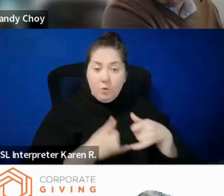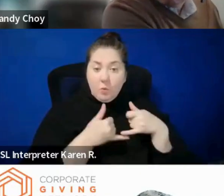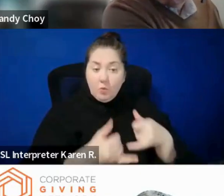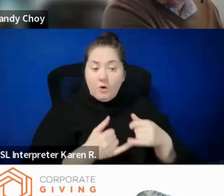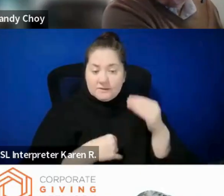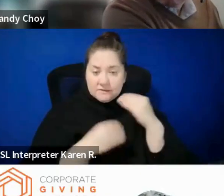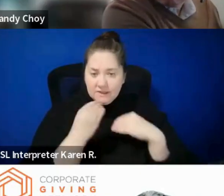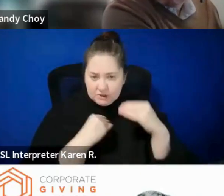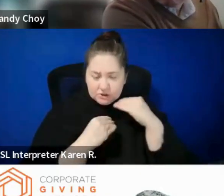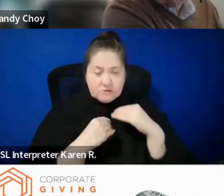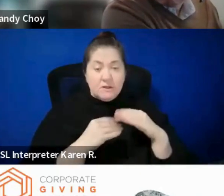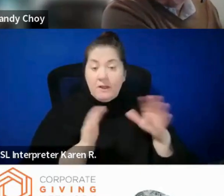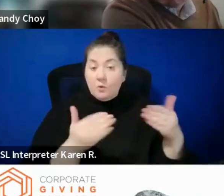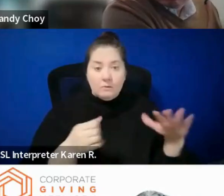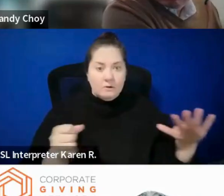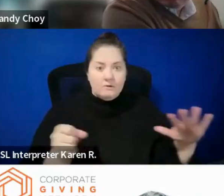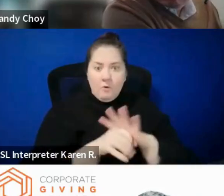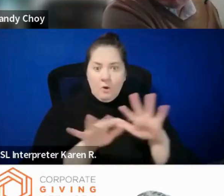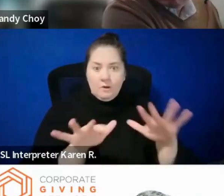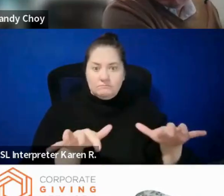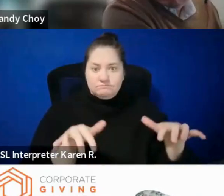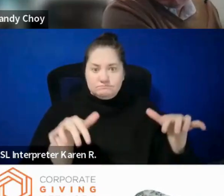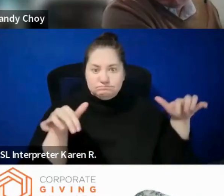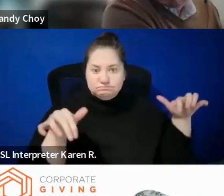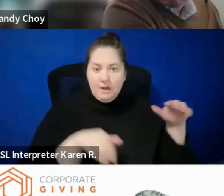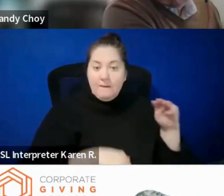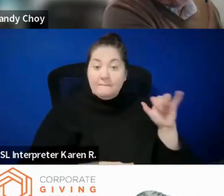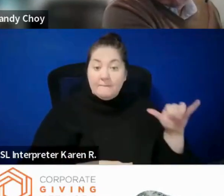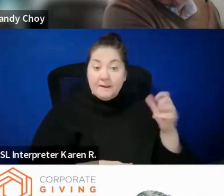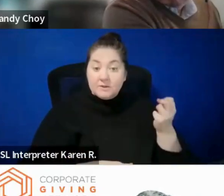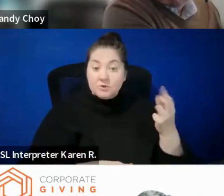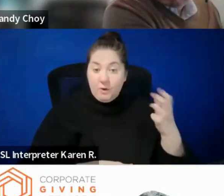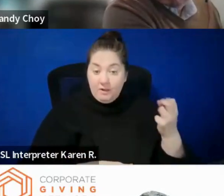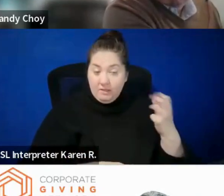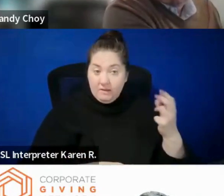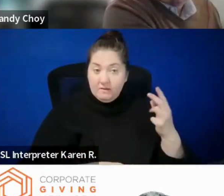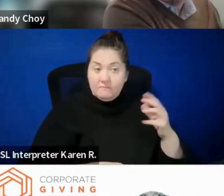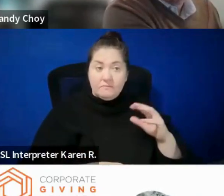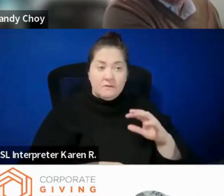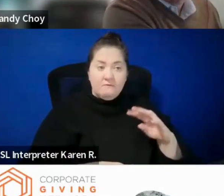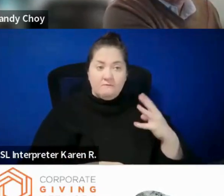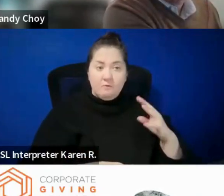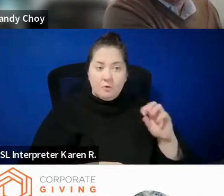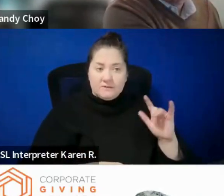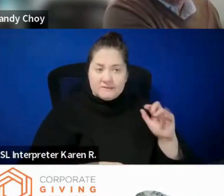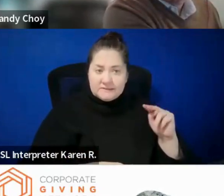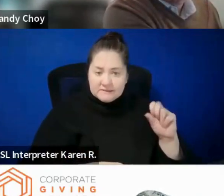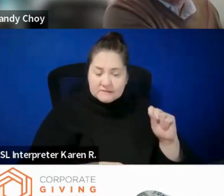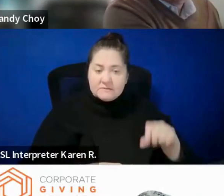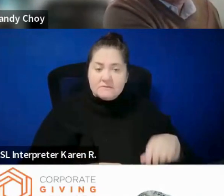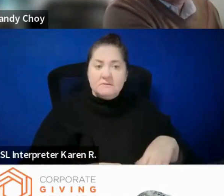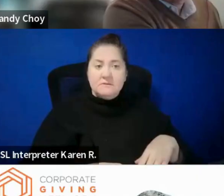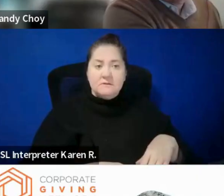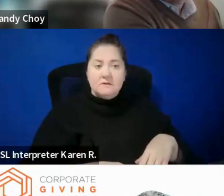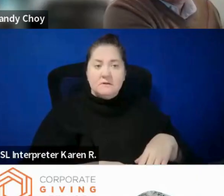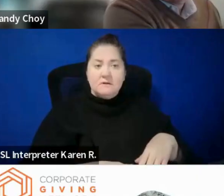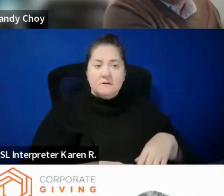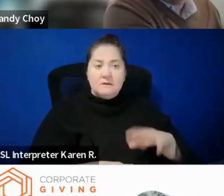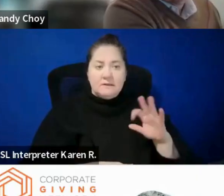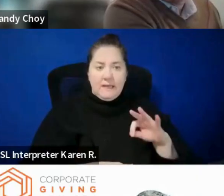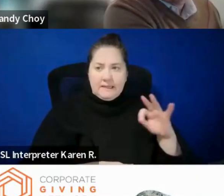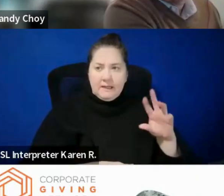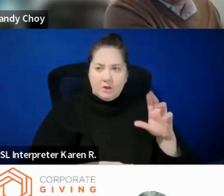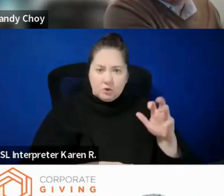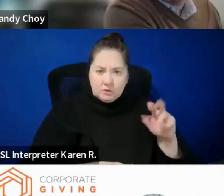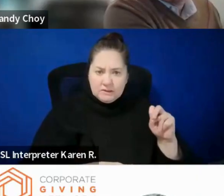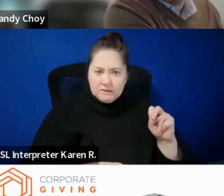The room is going to be full. May the 12th. It is at the Four Seasons, 99 Union.